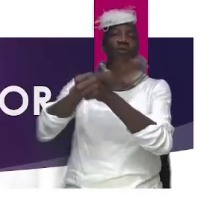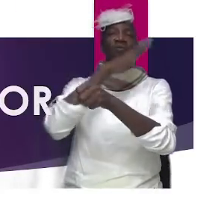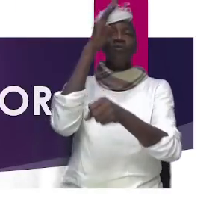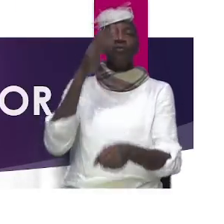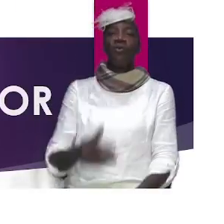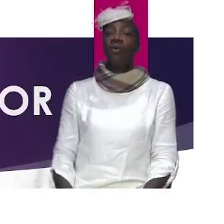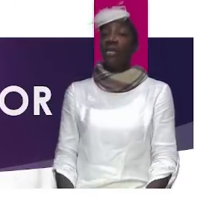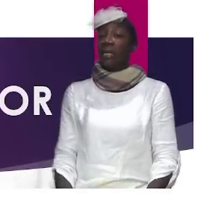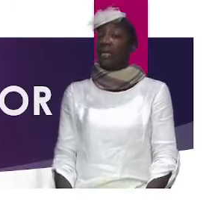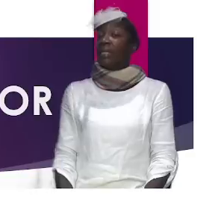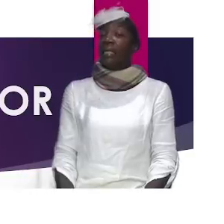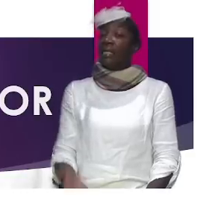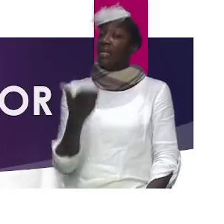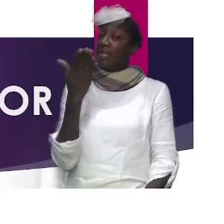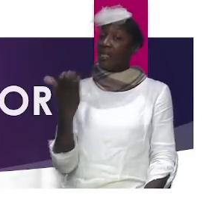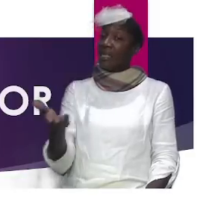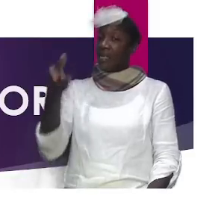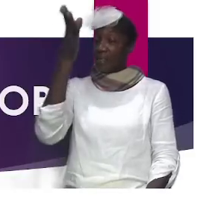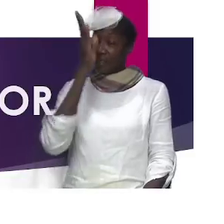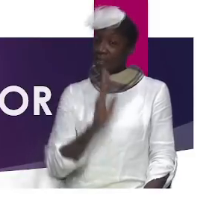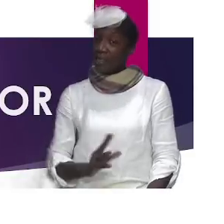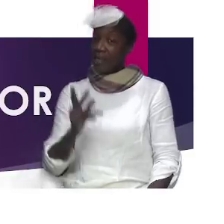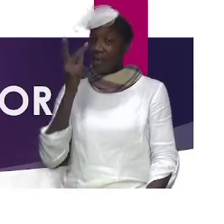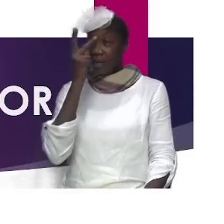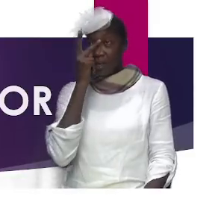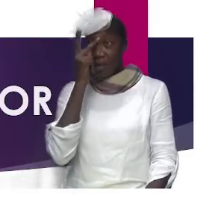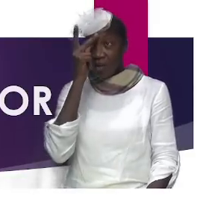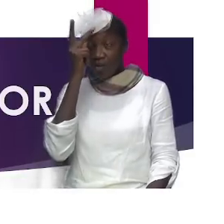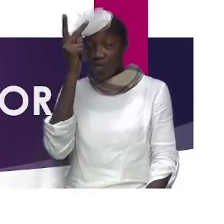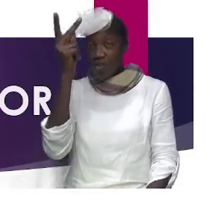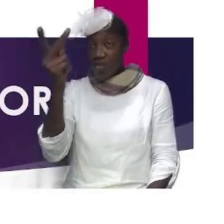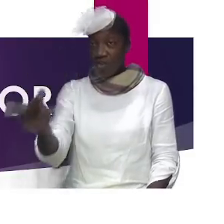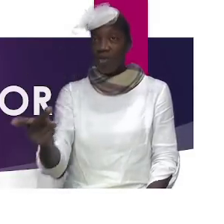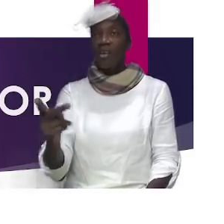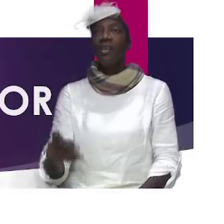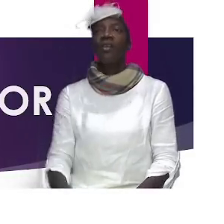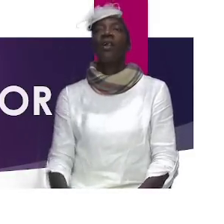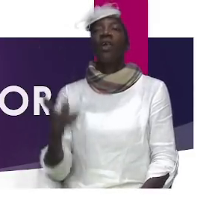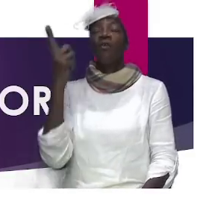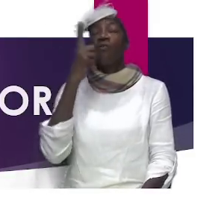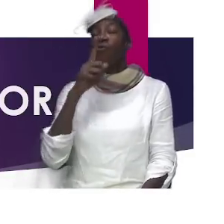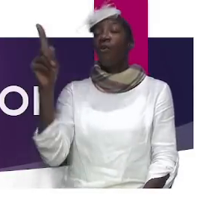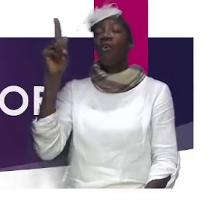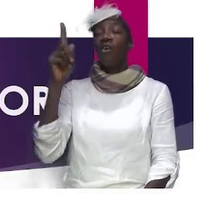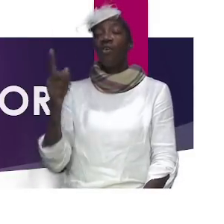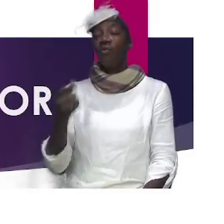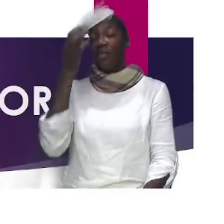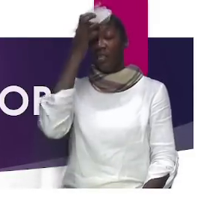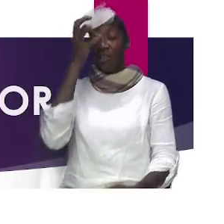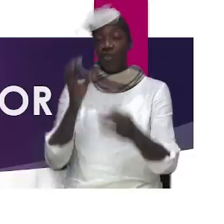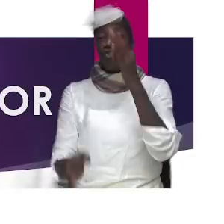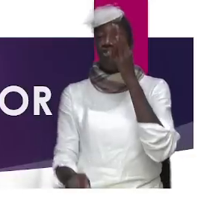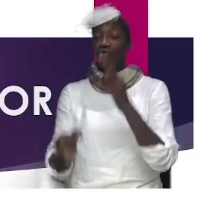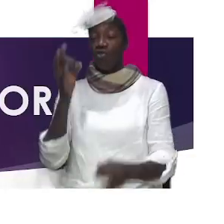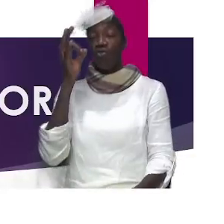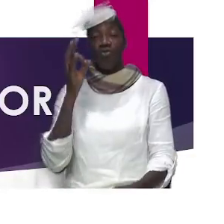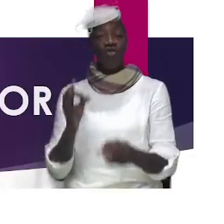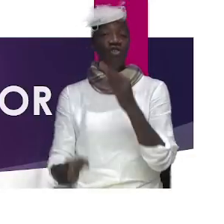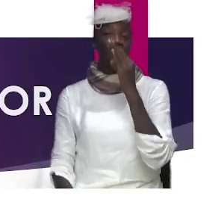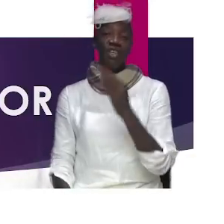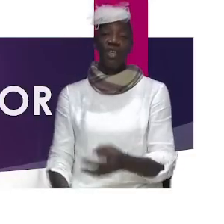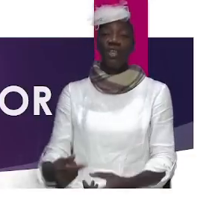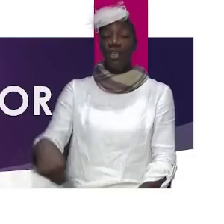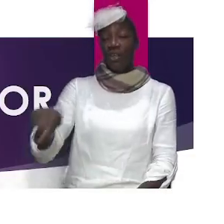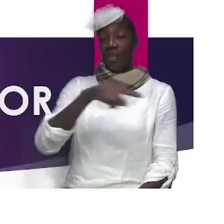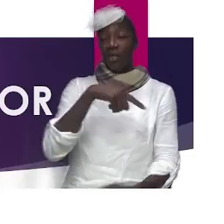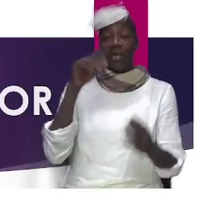he's going to be looking for when he is judging us, when he